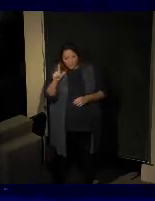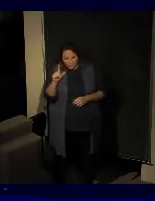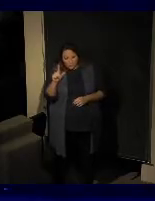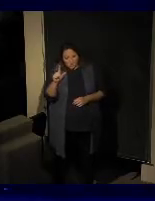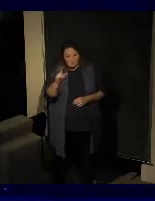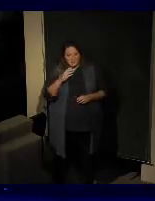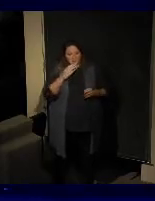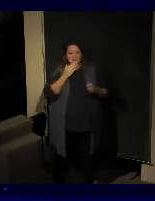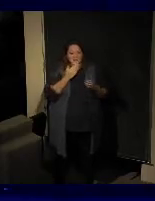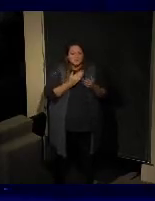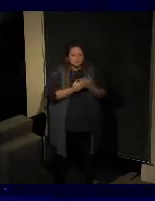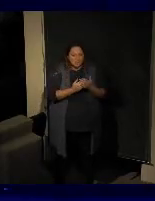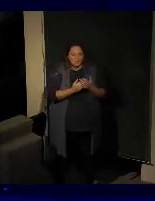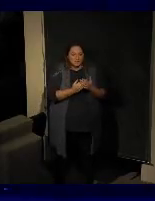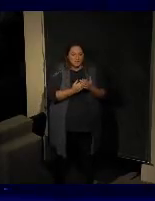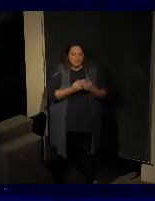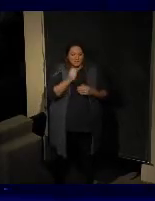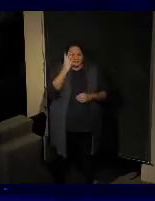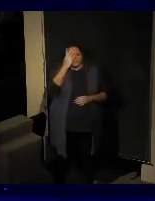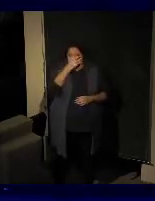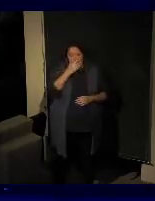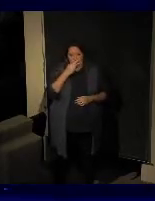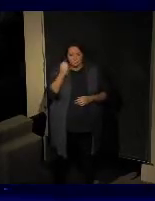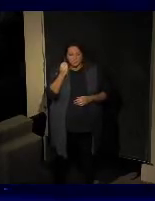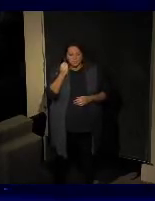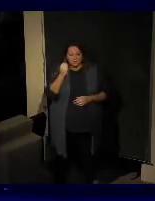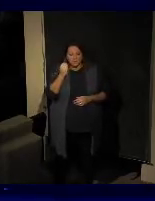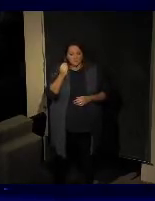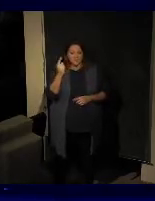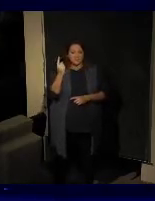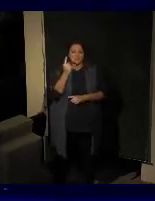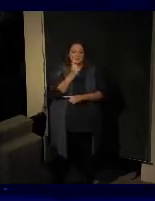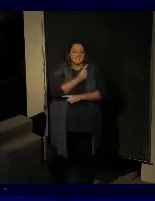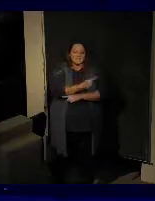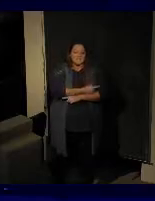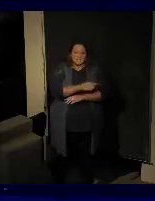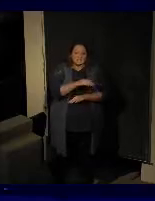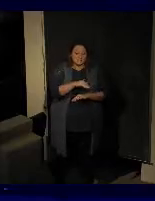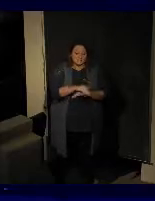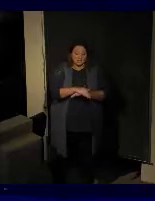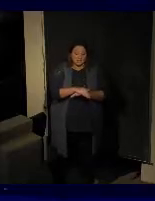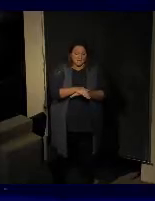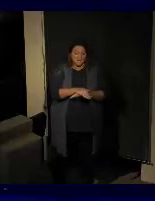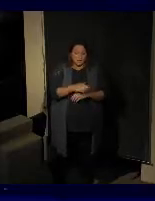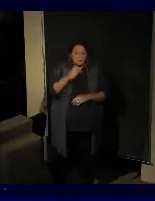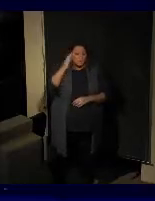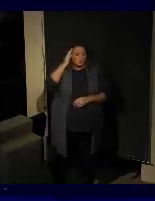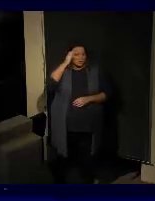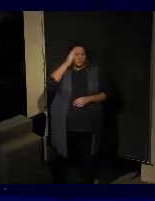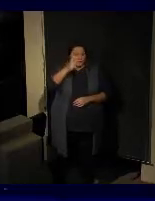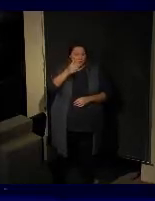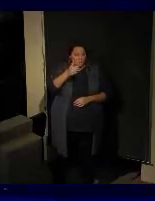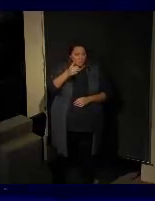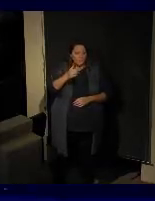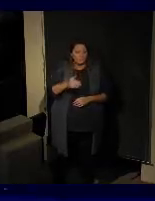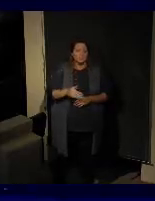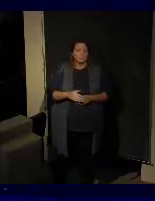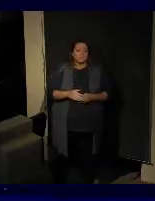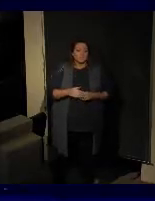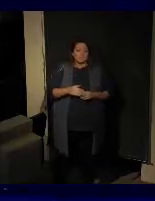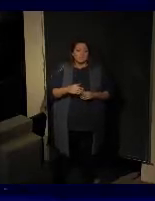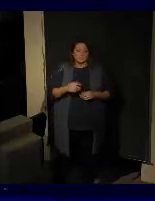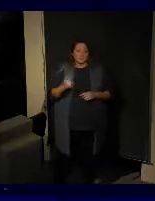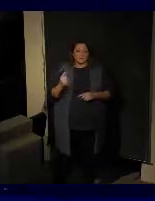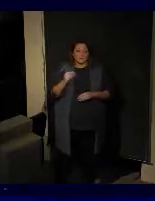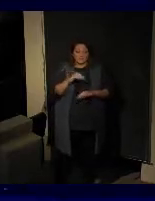days. And, you know, tonight is one of those nights that we look forward to. Fact of the matter is, if